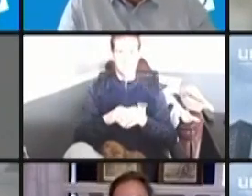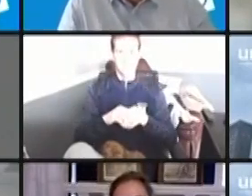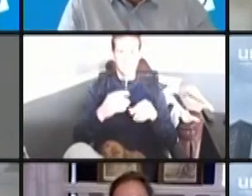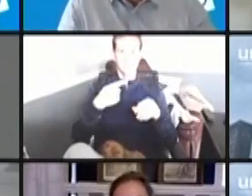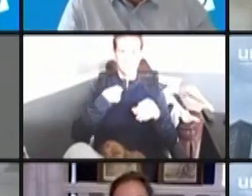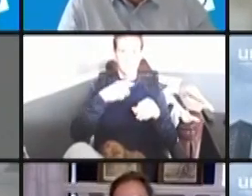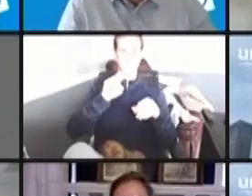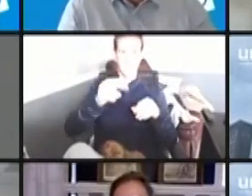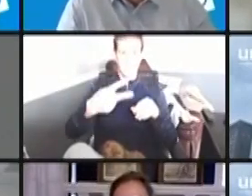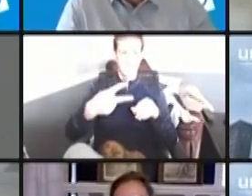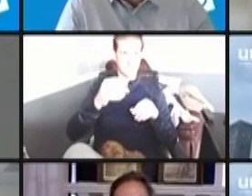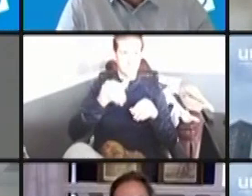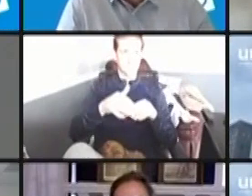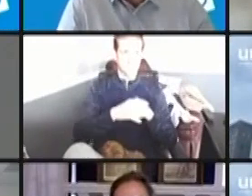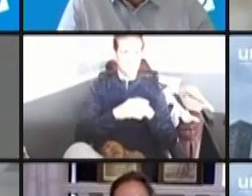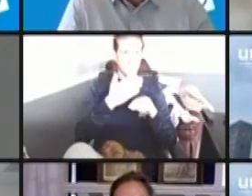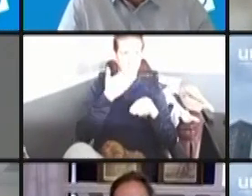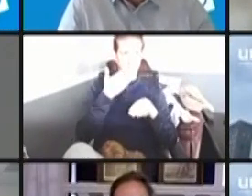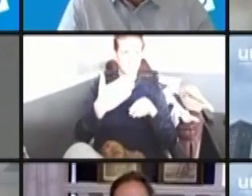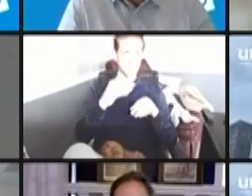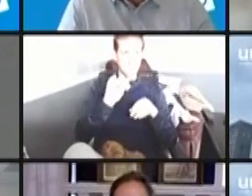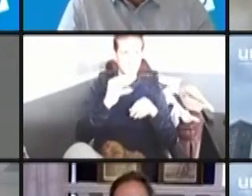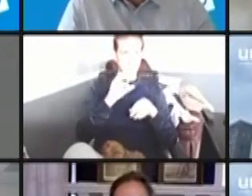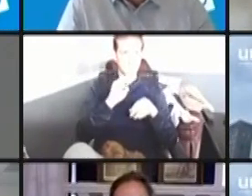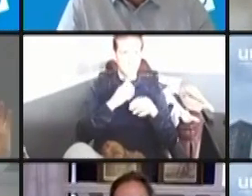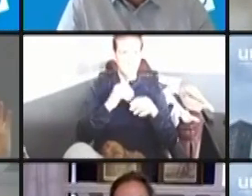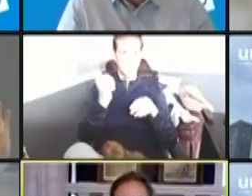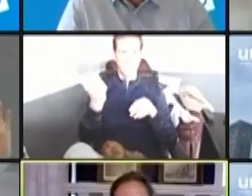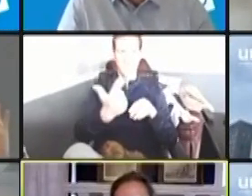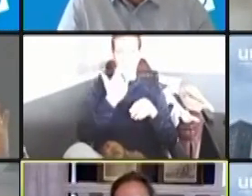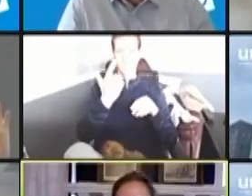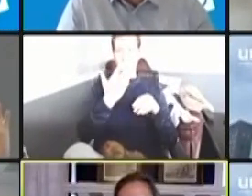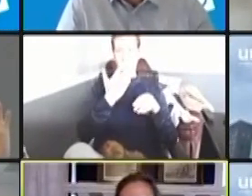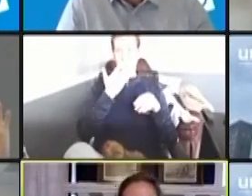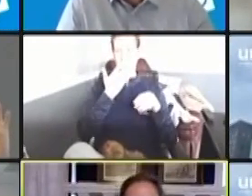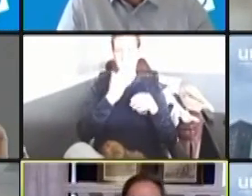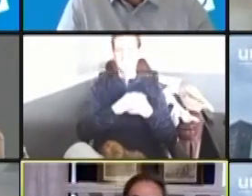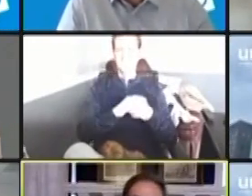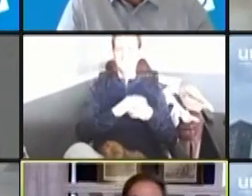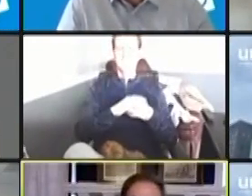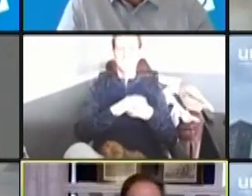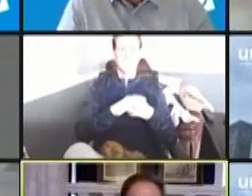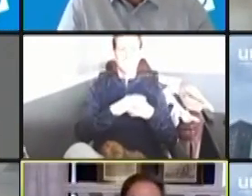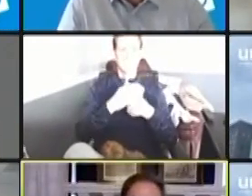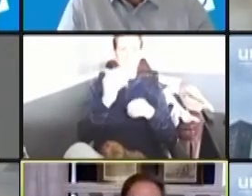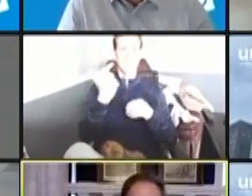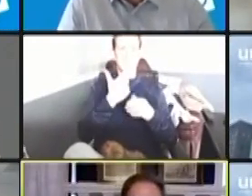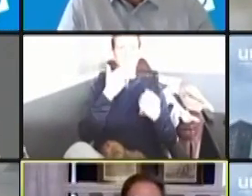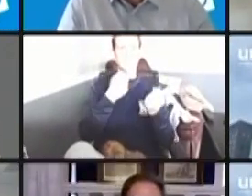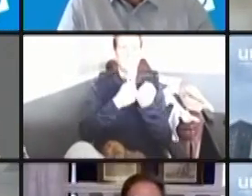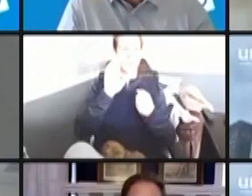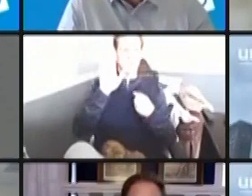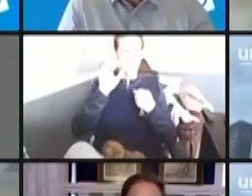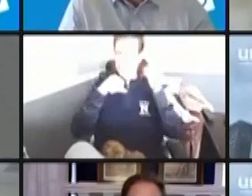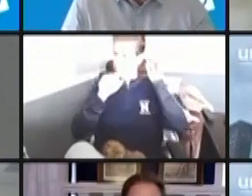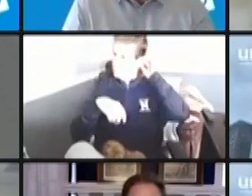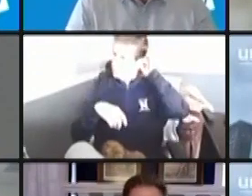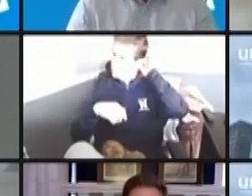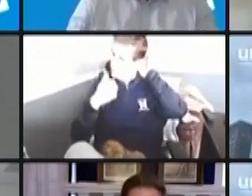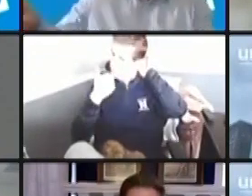that. Thank you, Jerome. All those in favor? Aye. Aye. Aye. Okay. Aye. Any